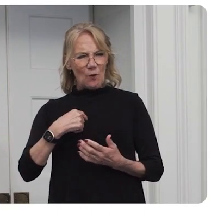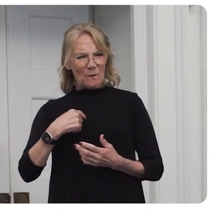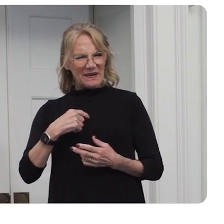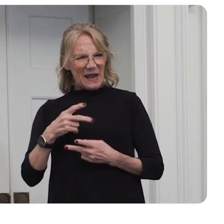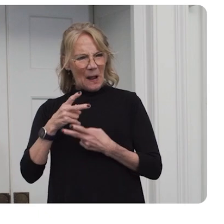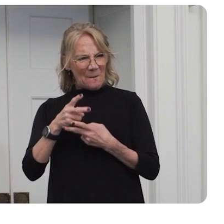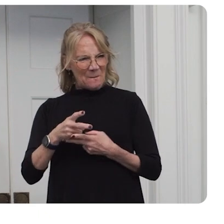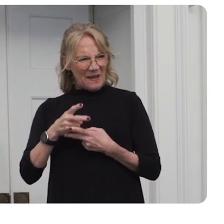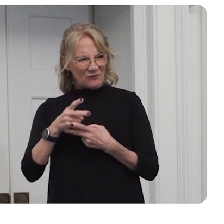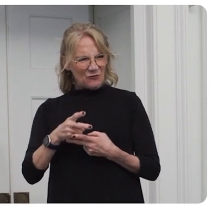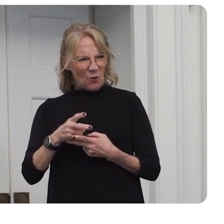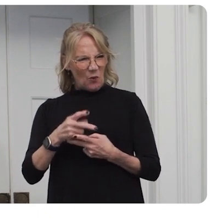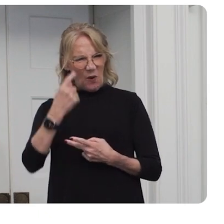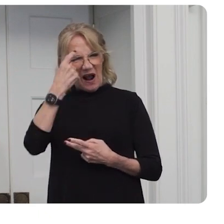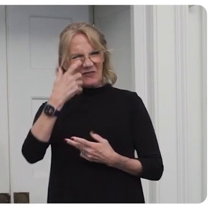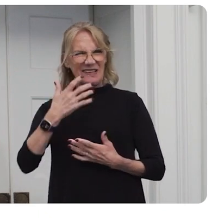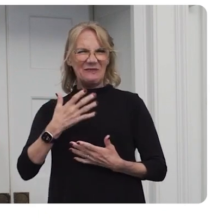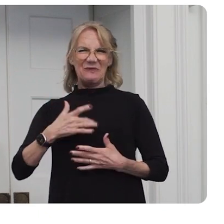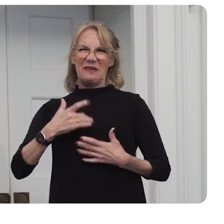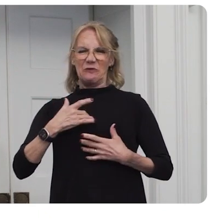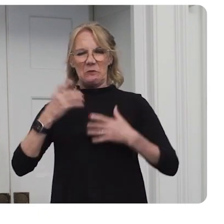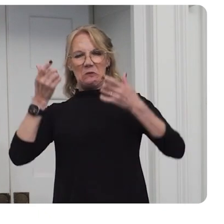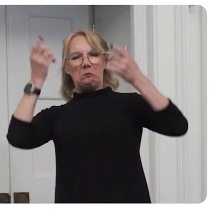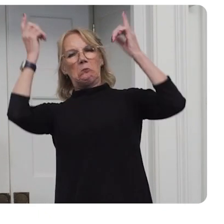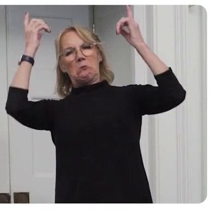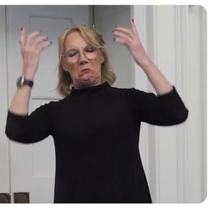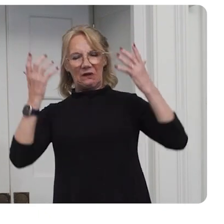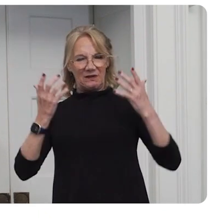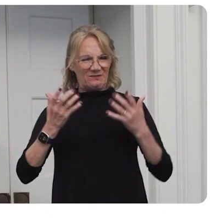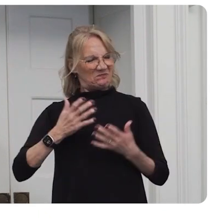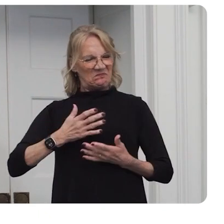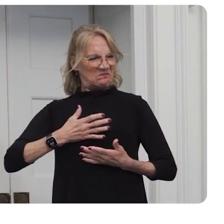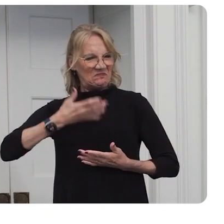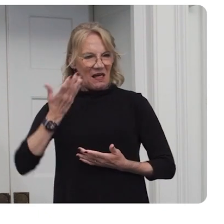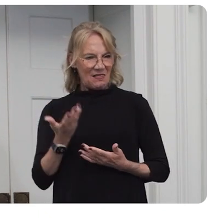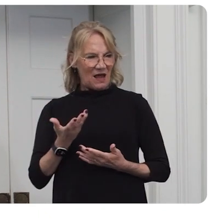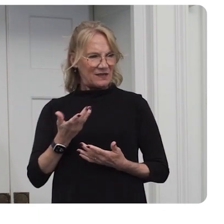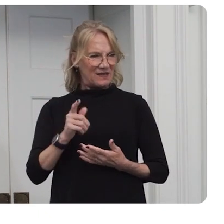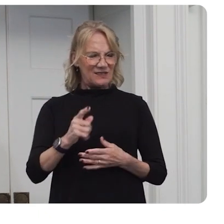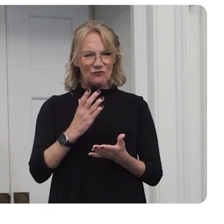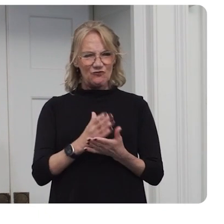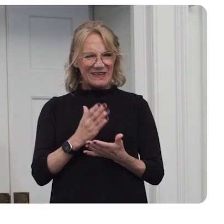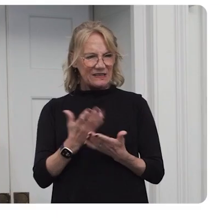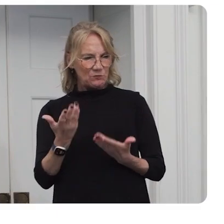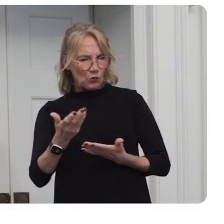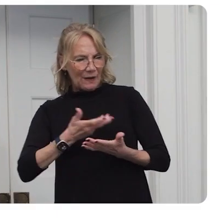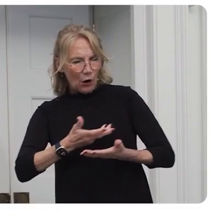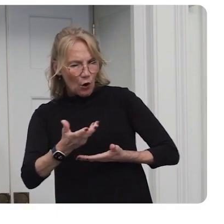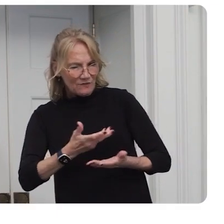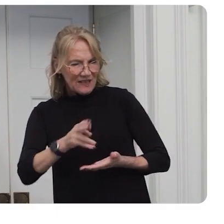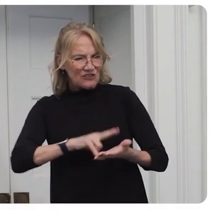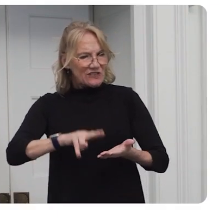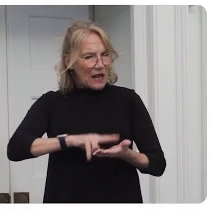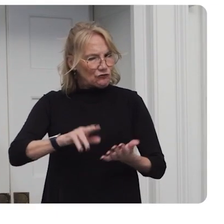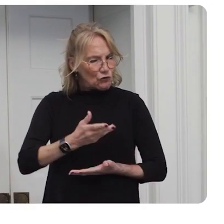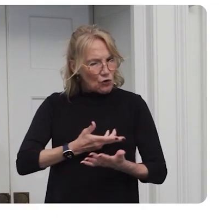mentor. Mentor for me feels too hierarchical. It's more about the kind of conversations, the